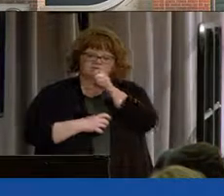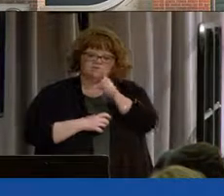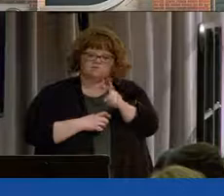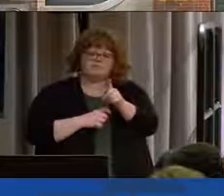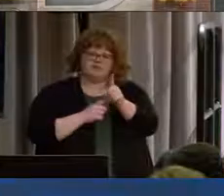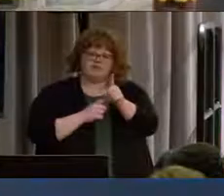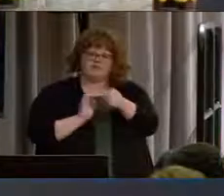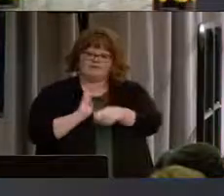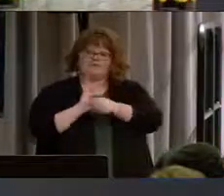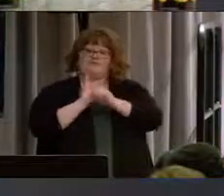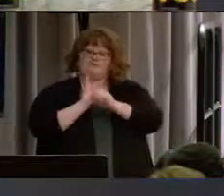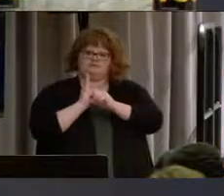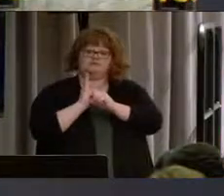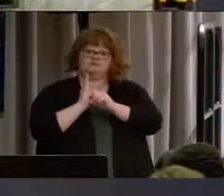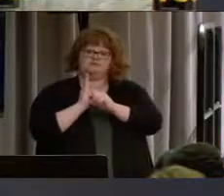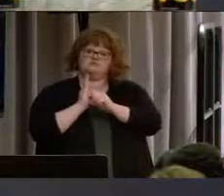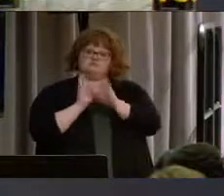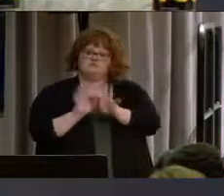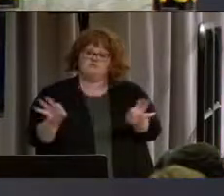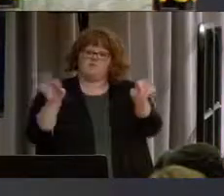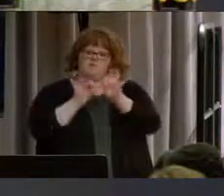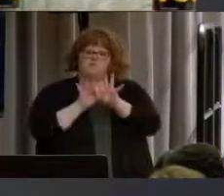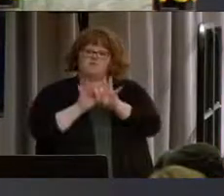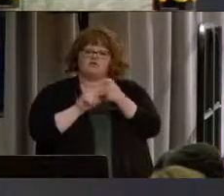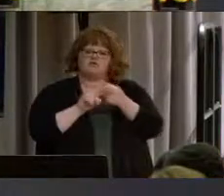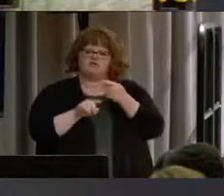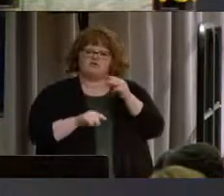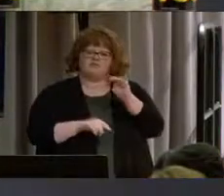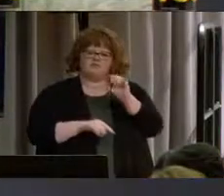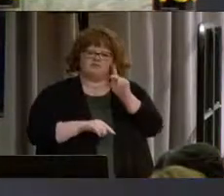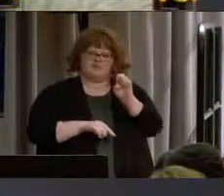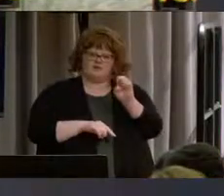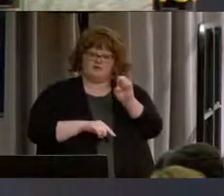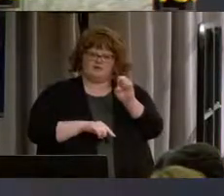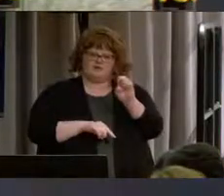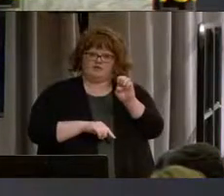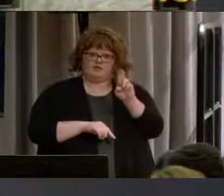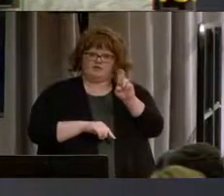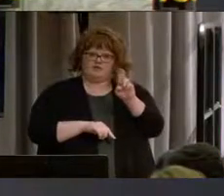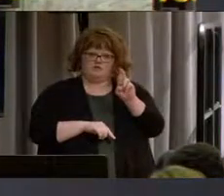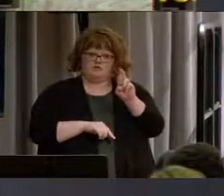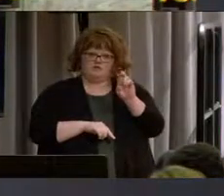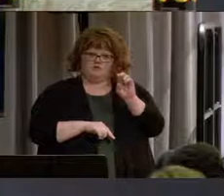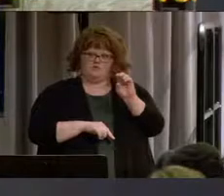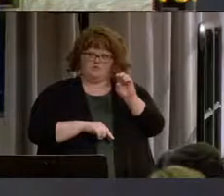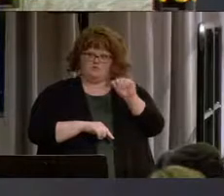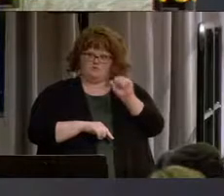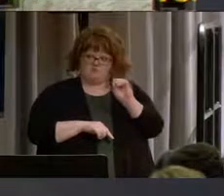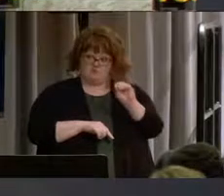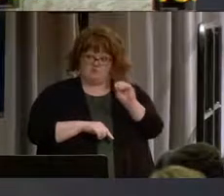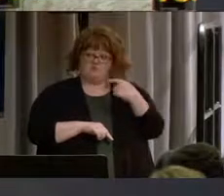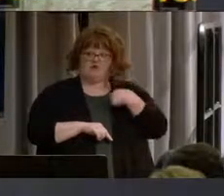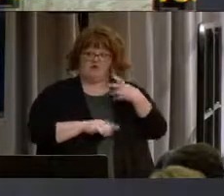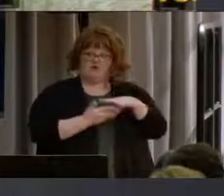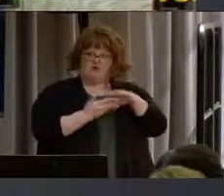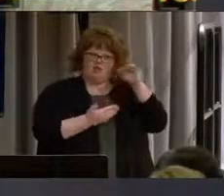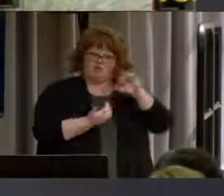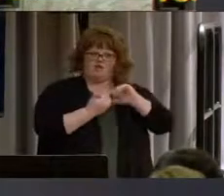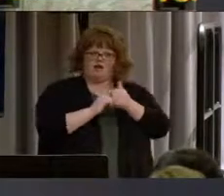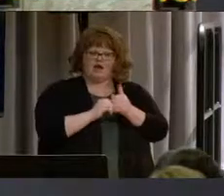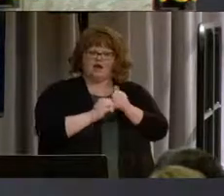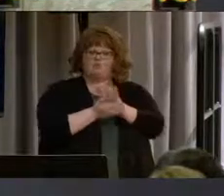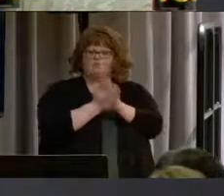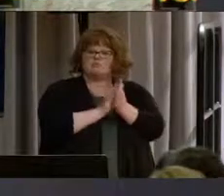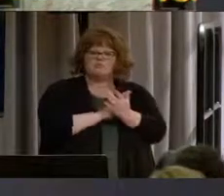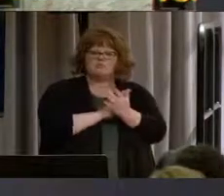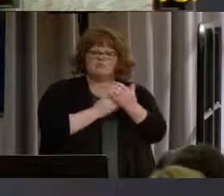that what I learned from Mike Rao is how do we become more inclusive in our dialogue?